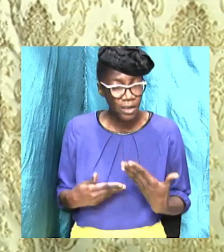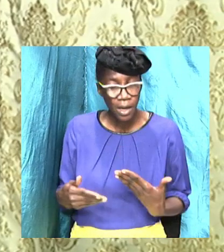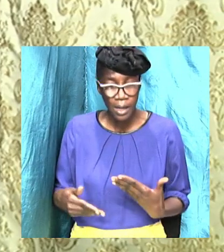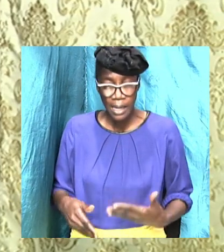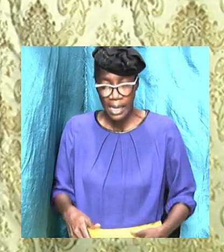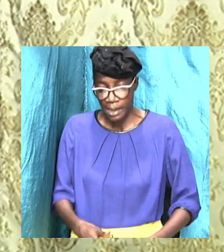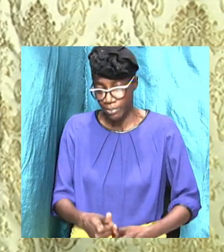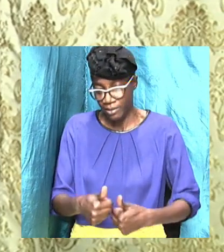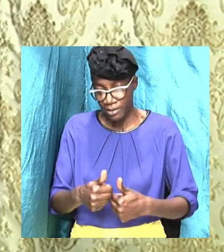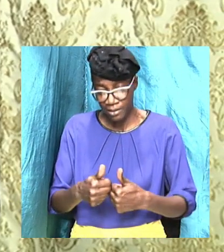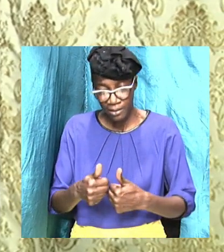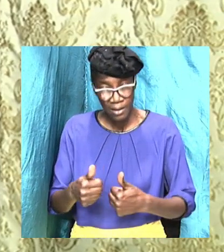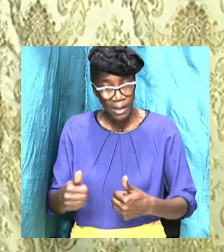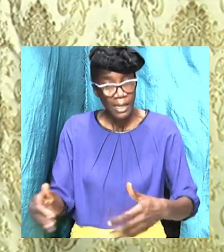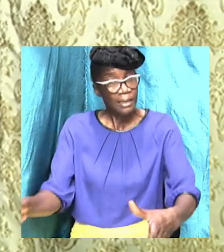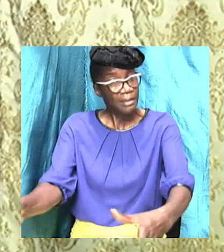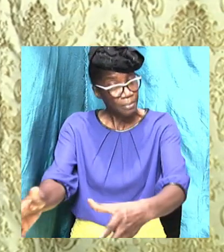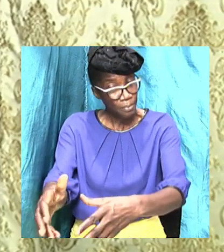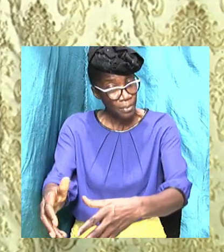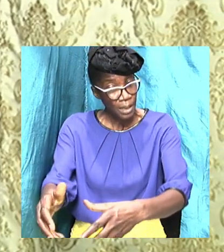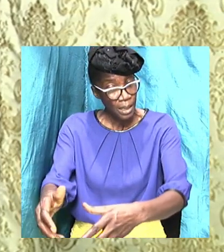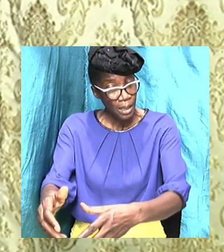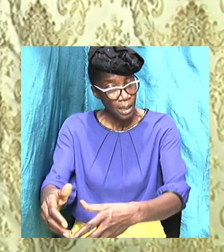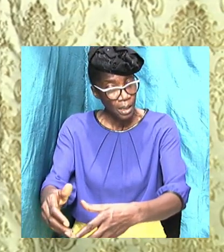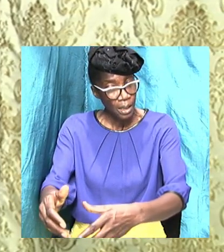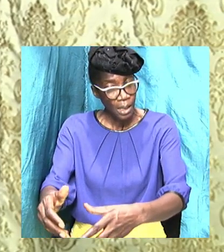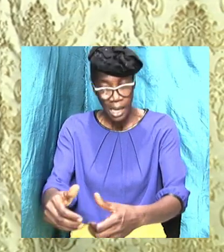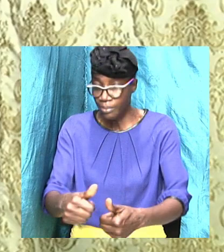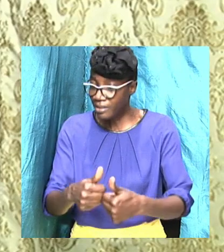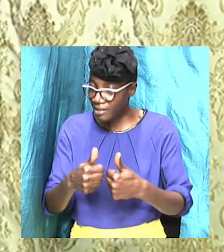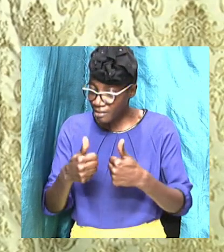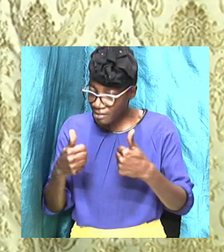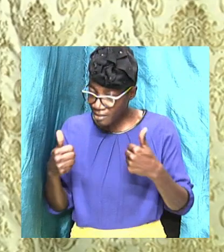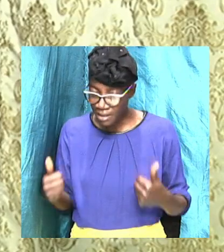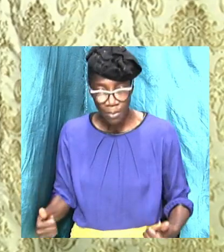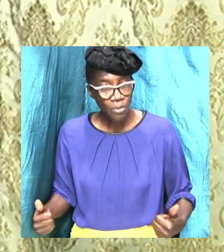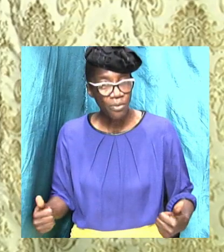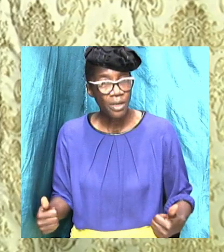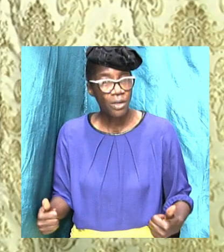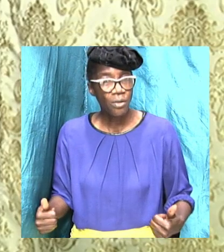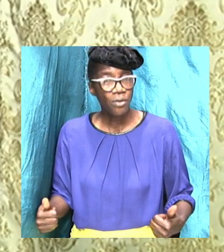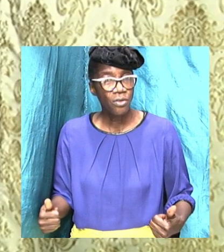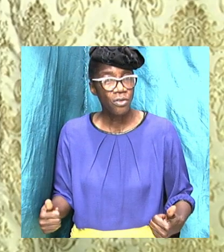apart, which is holy for himself.